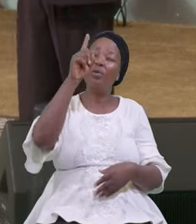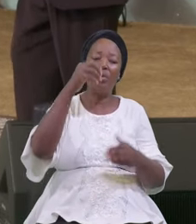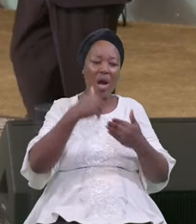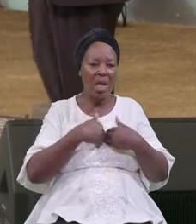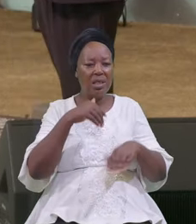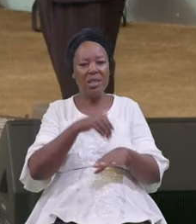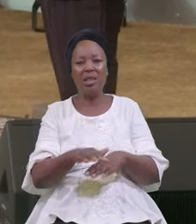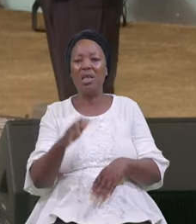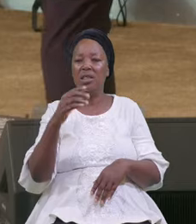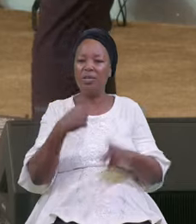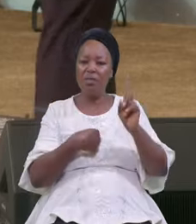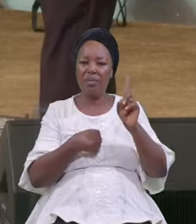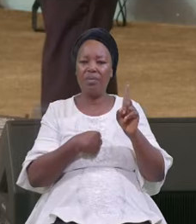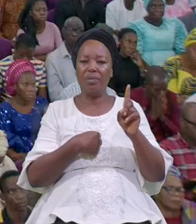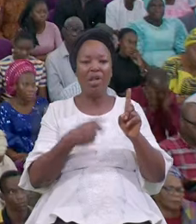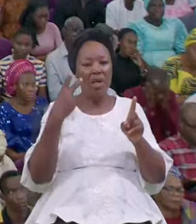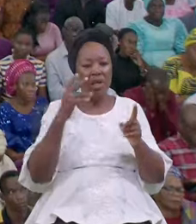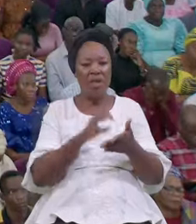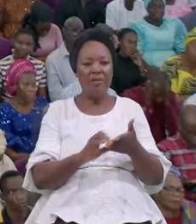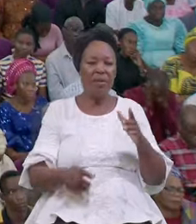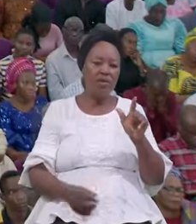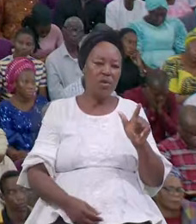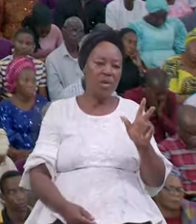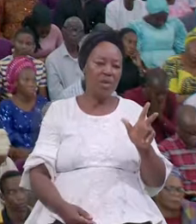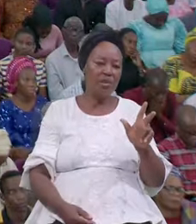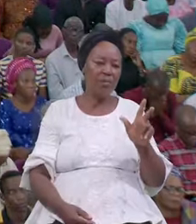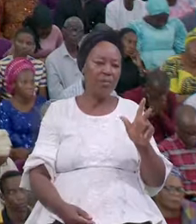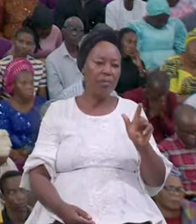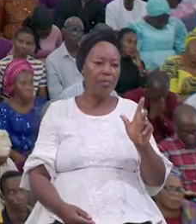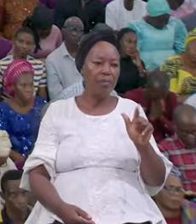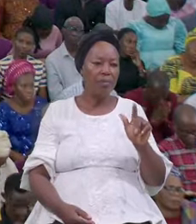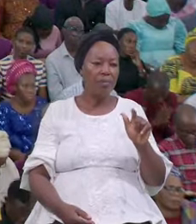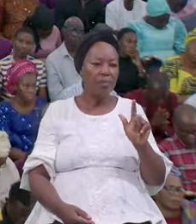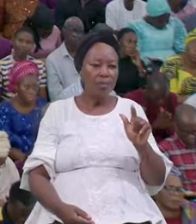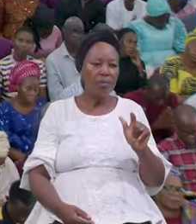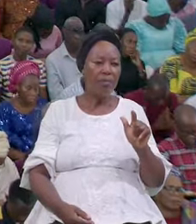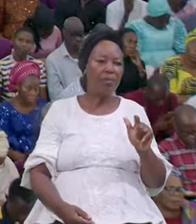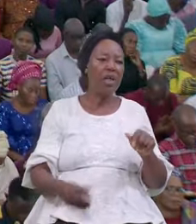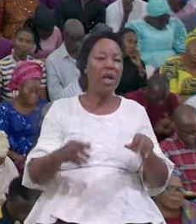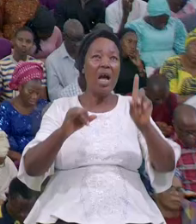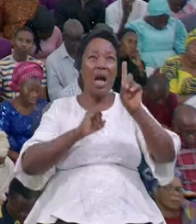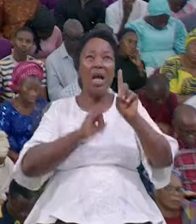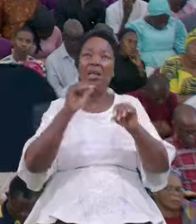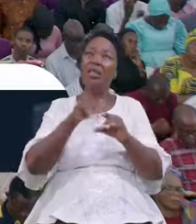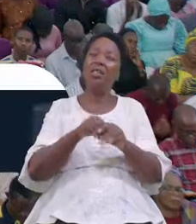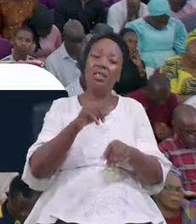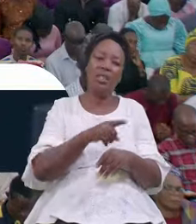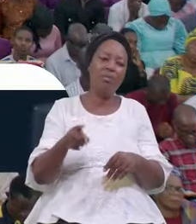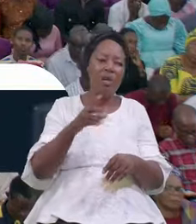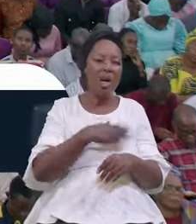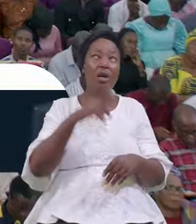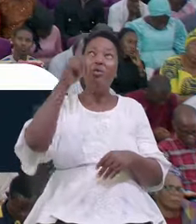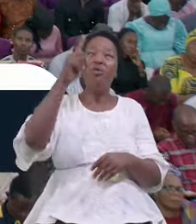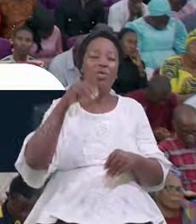hast sent me. Look at verse 23. In verse 23, it says, I in them and thou in